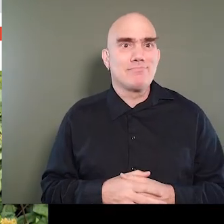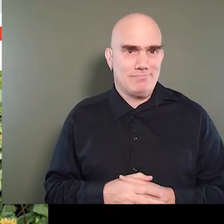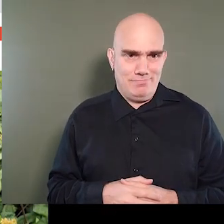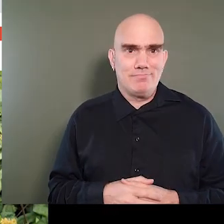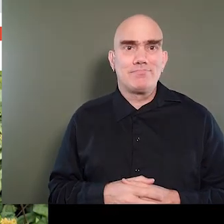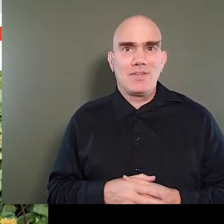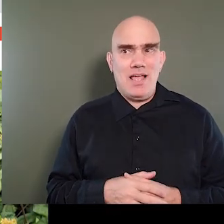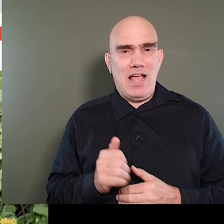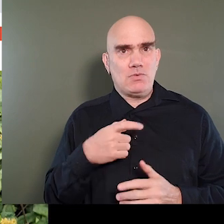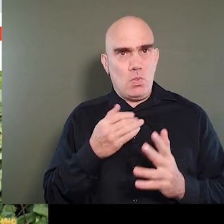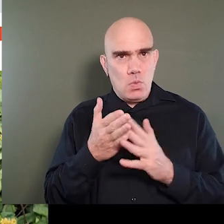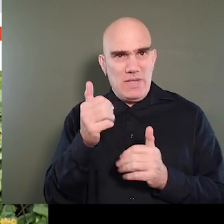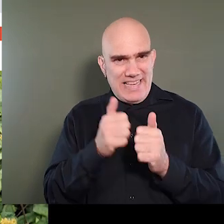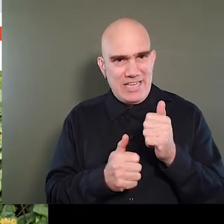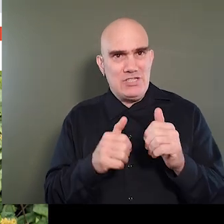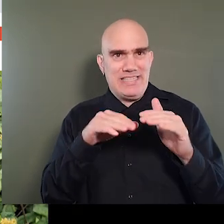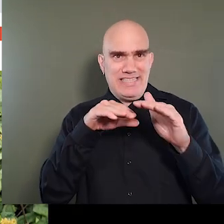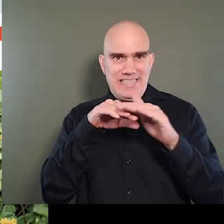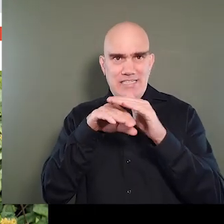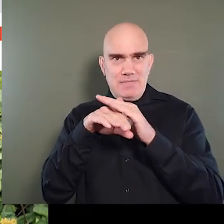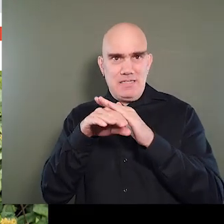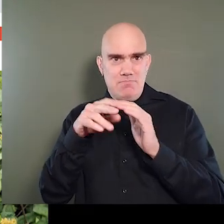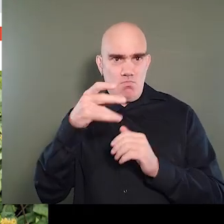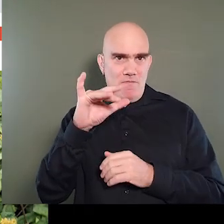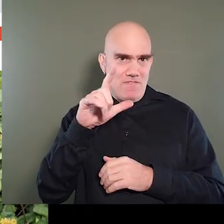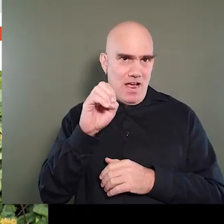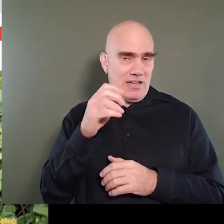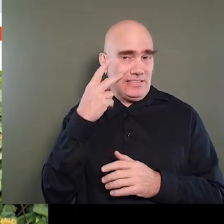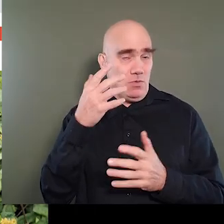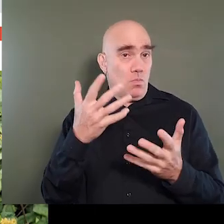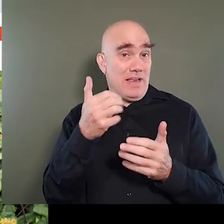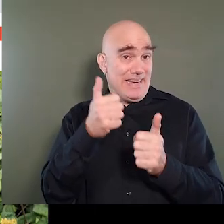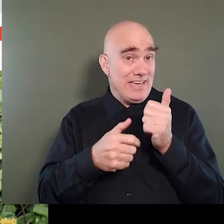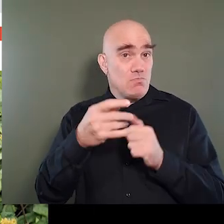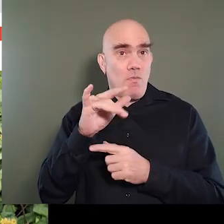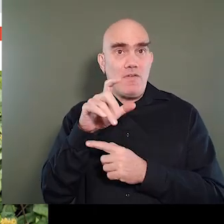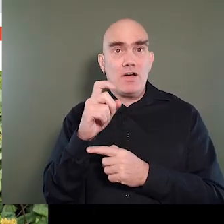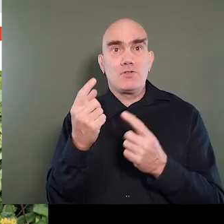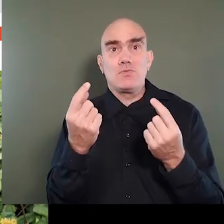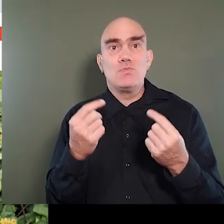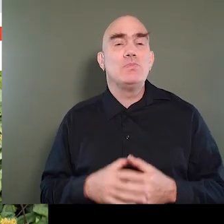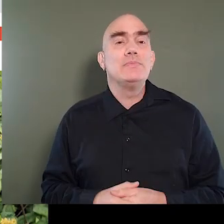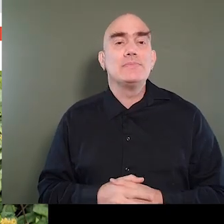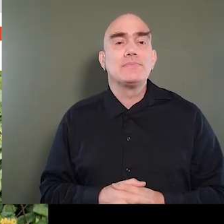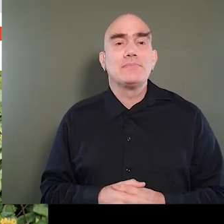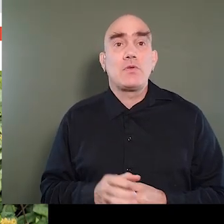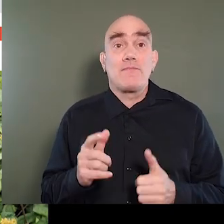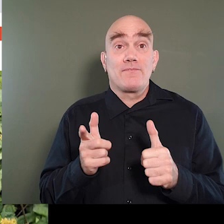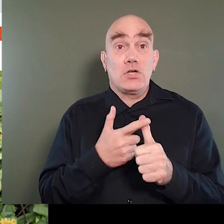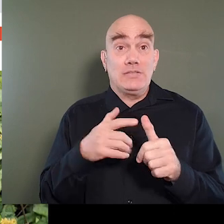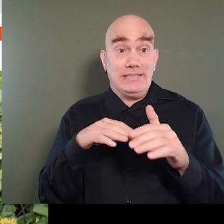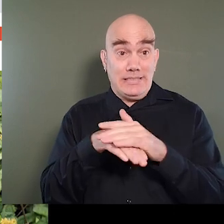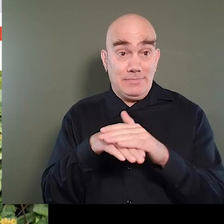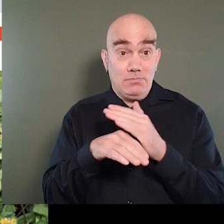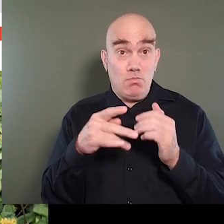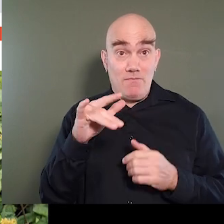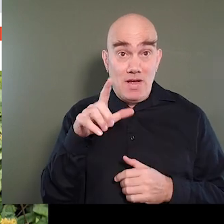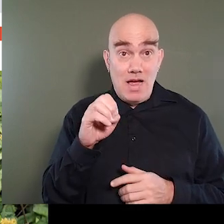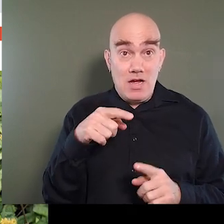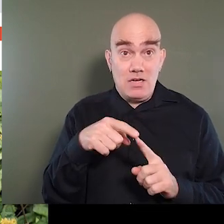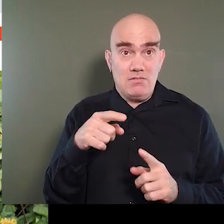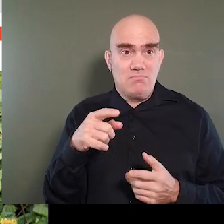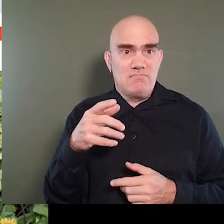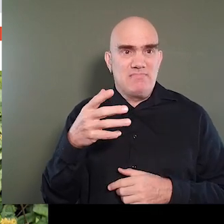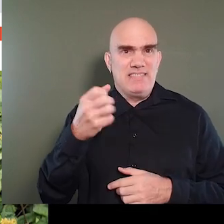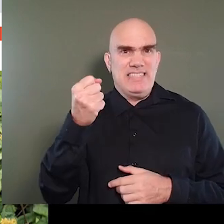like as we go through each accessibility profile and see which each profile does. So the first accessibility profile is the seizure